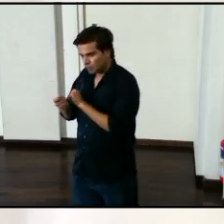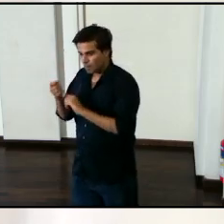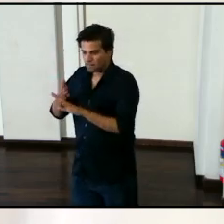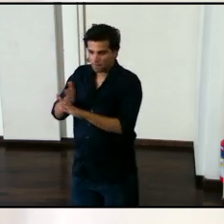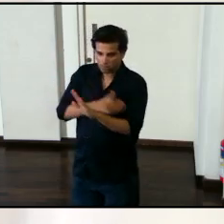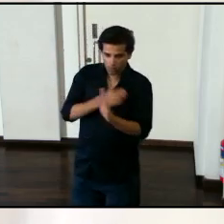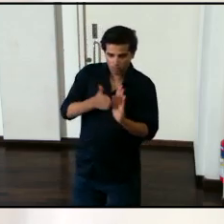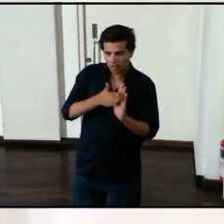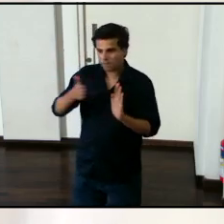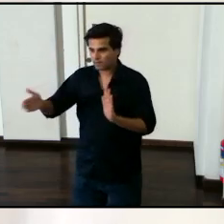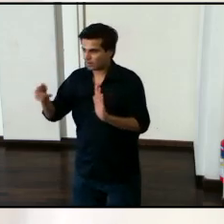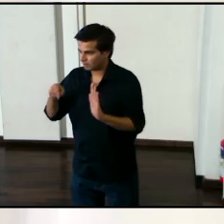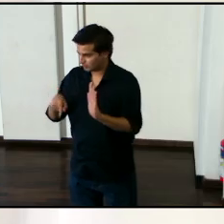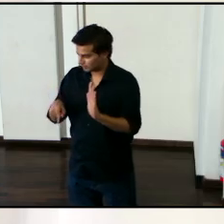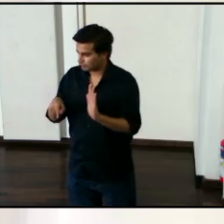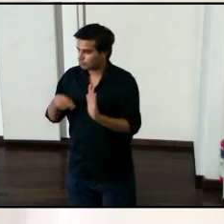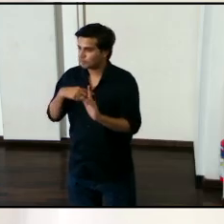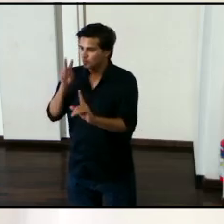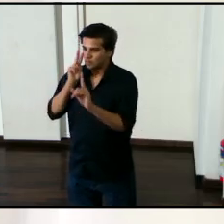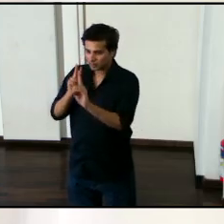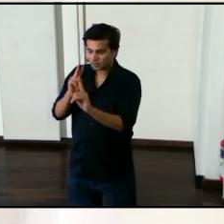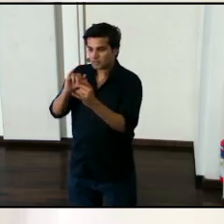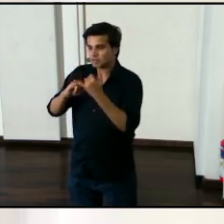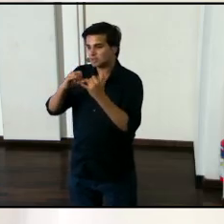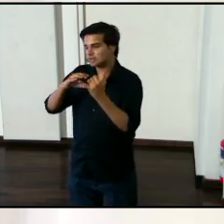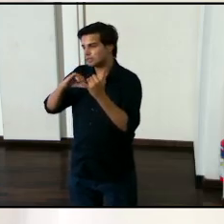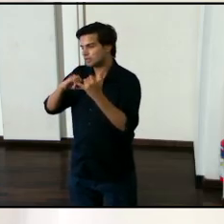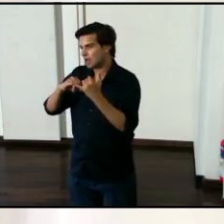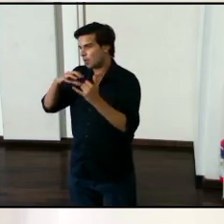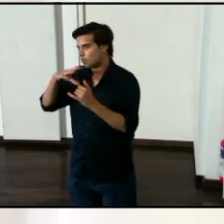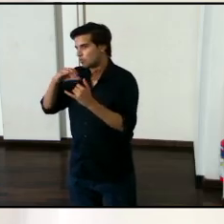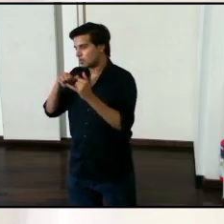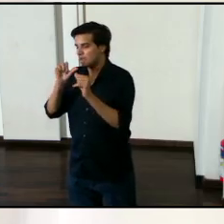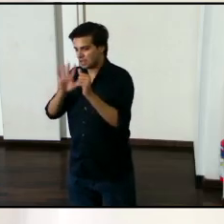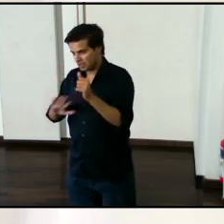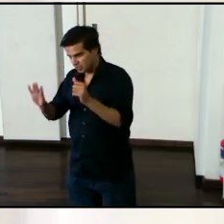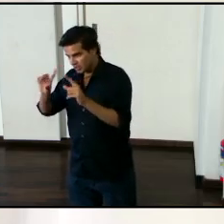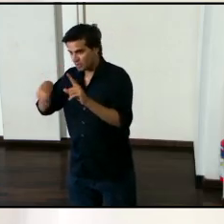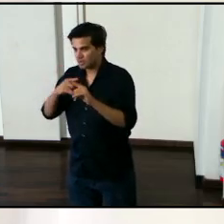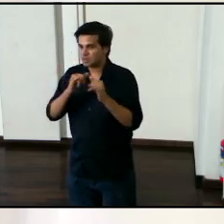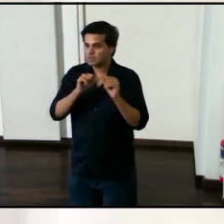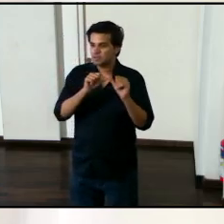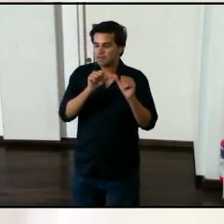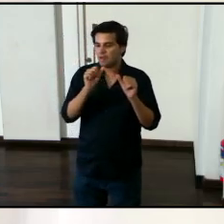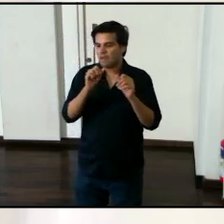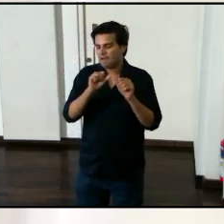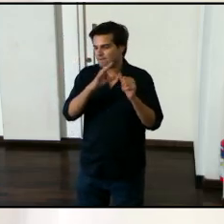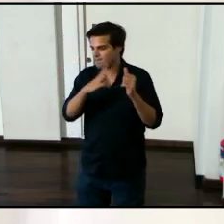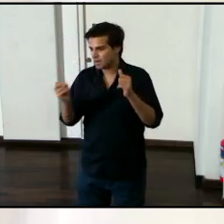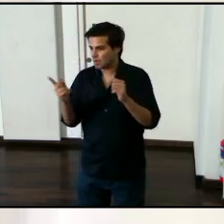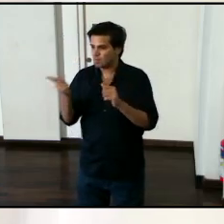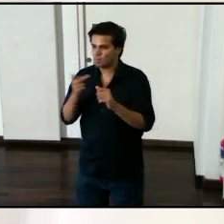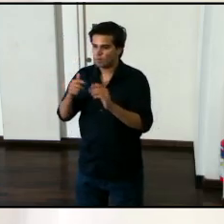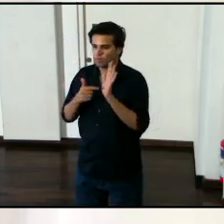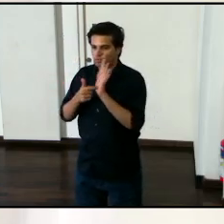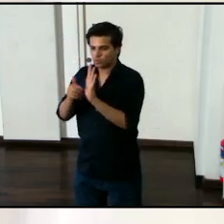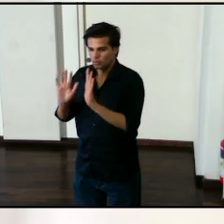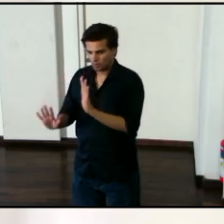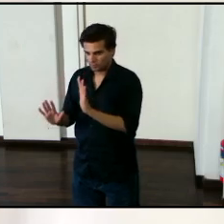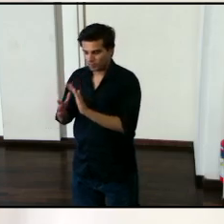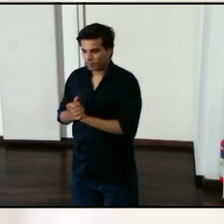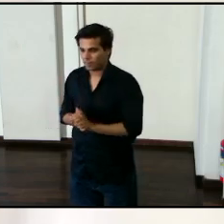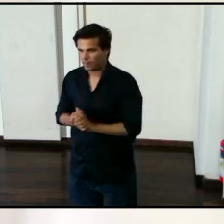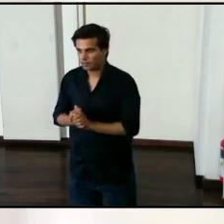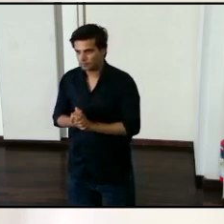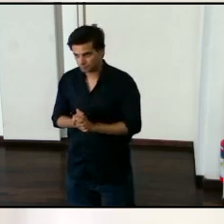World, Perspectives from South Asia and Southern Africa, as well as many more publications. Today I